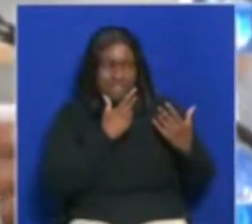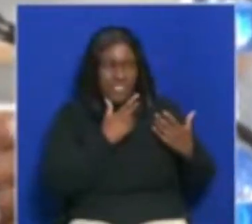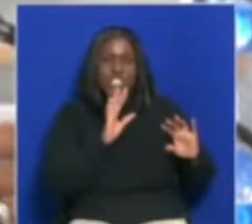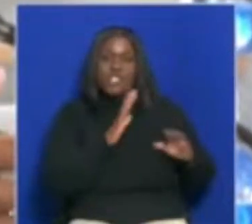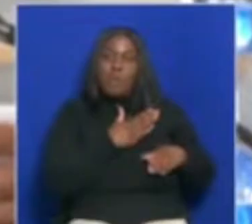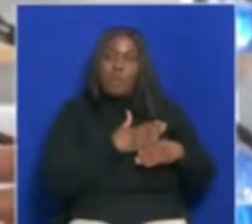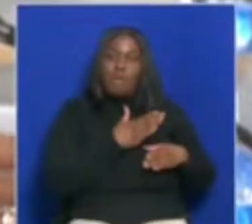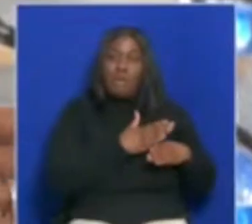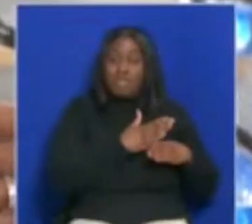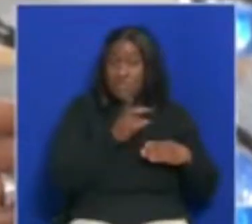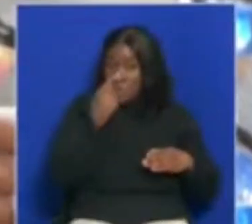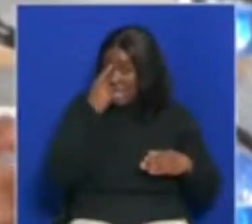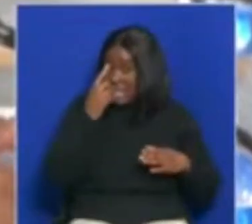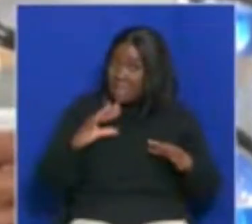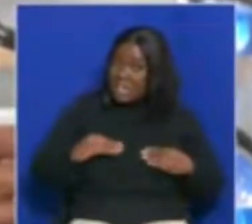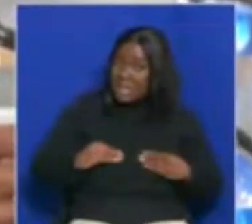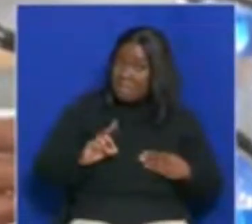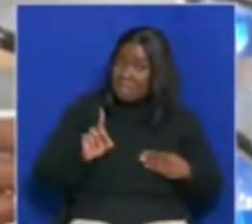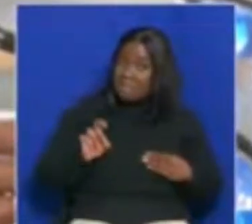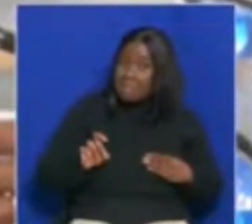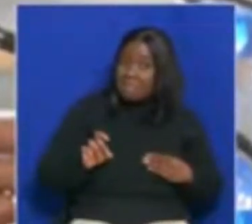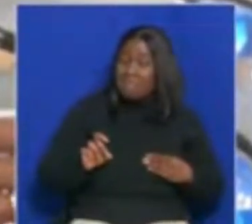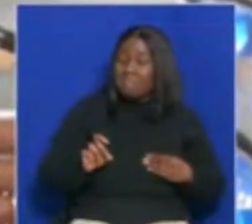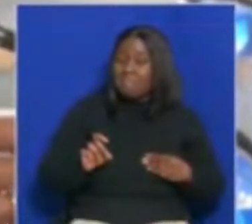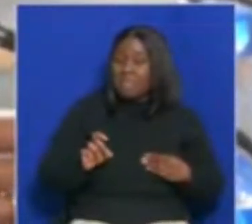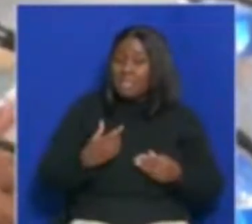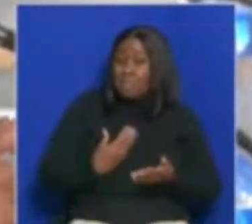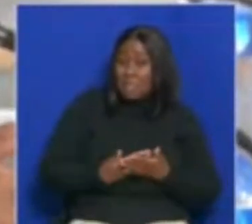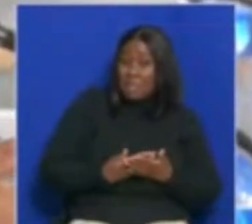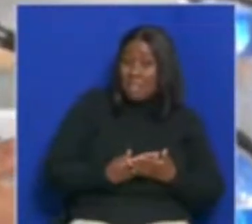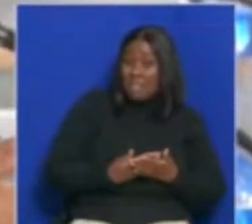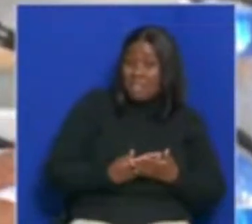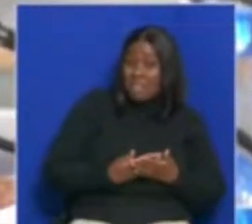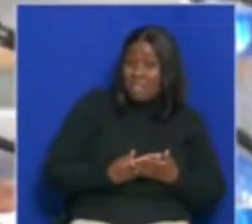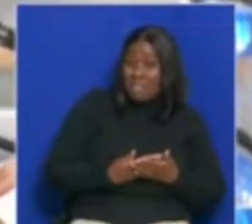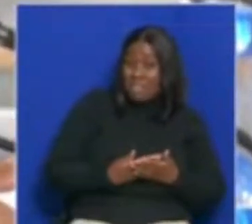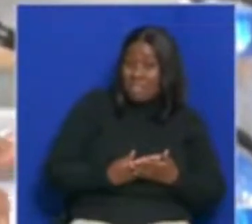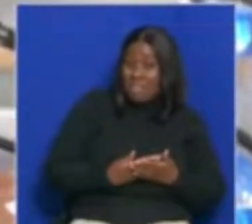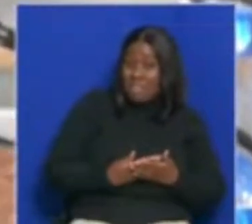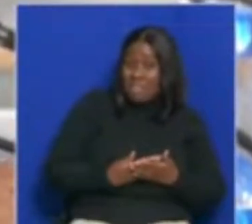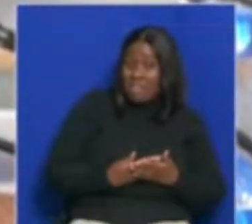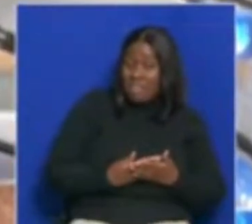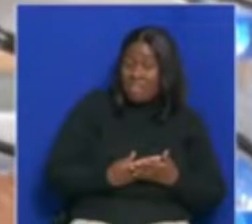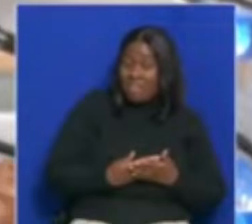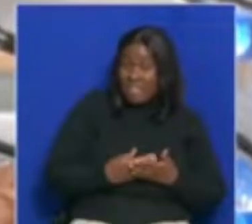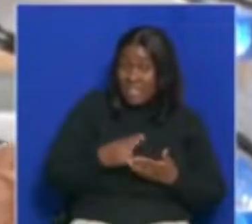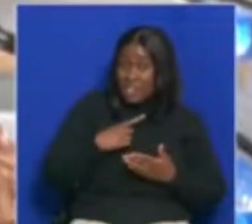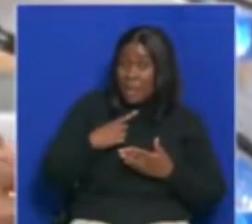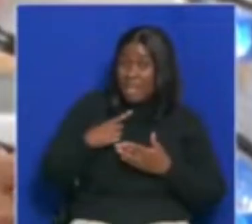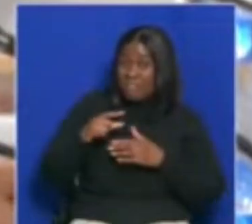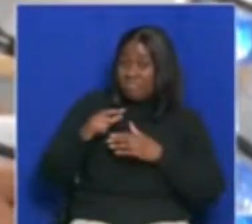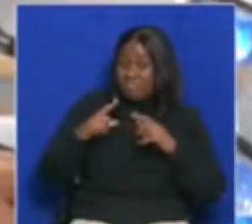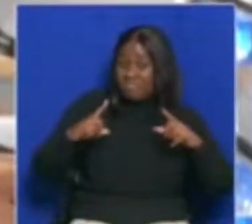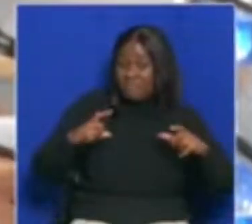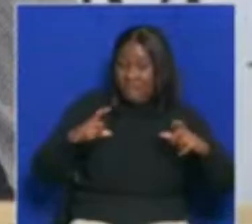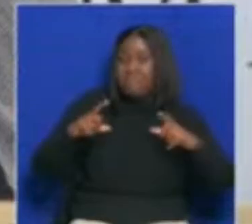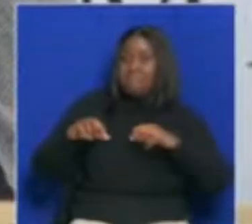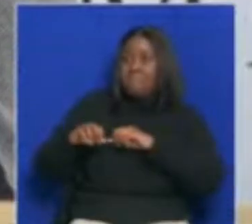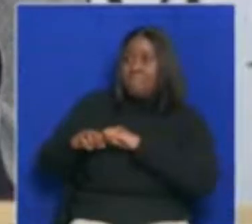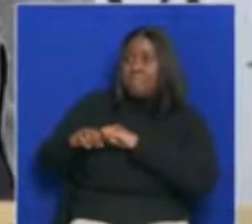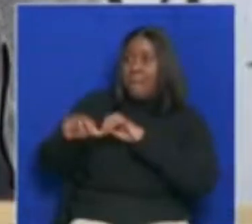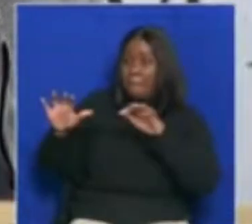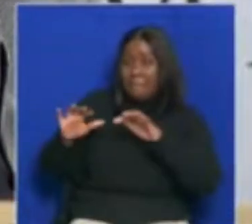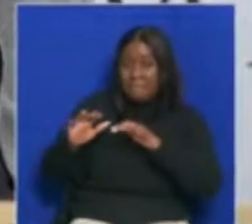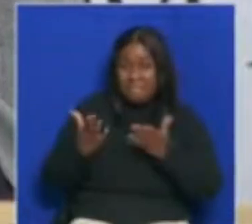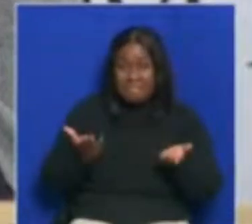prepared to entertain as a possible explanation, how this scene could have ended up on social media?